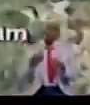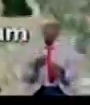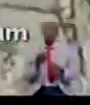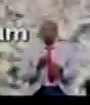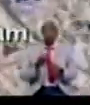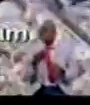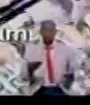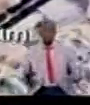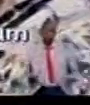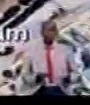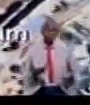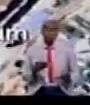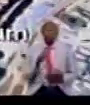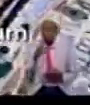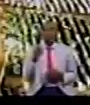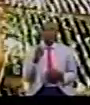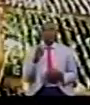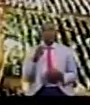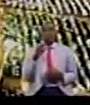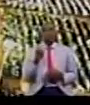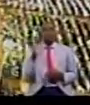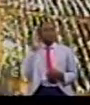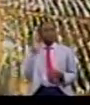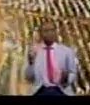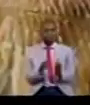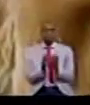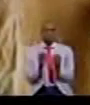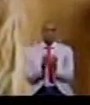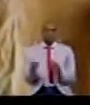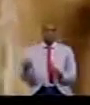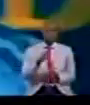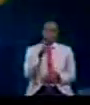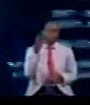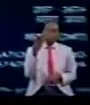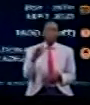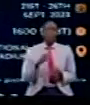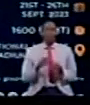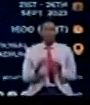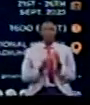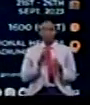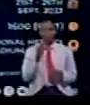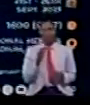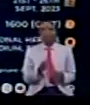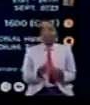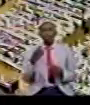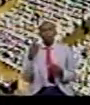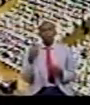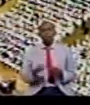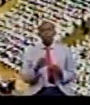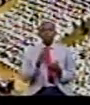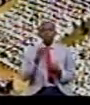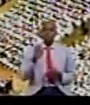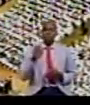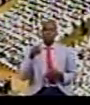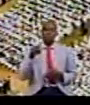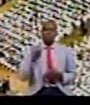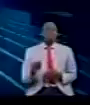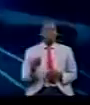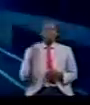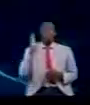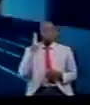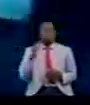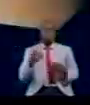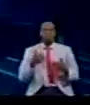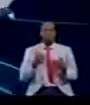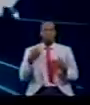like this? Is there no solution to my problem? Where are you? And people are asking, and they even say, where is the God that you say you are